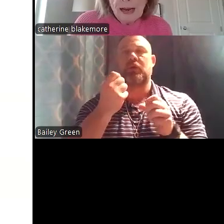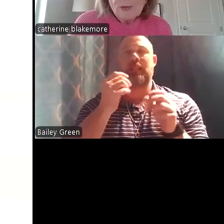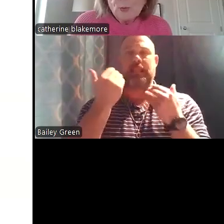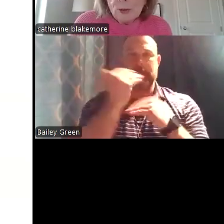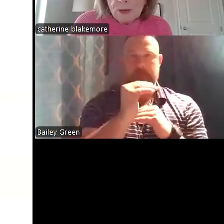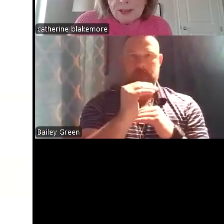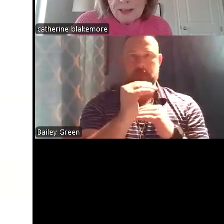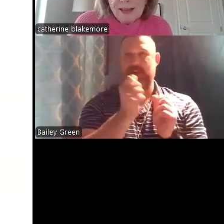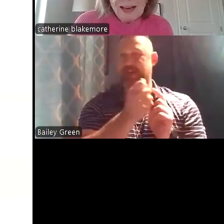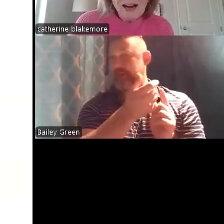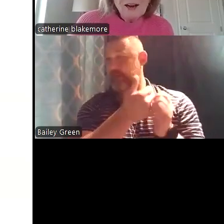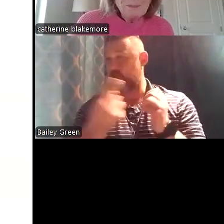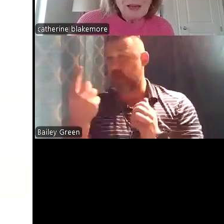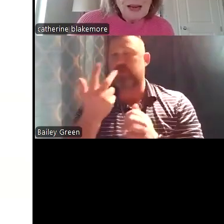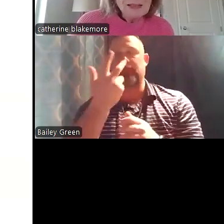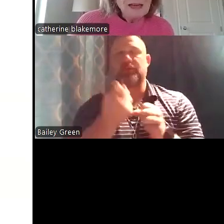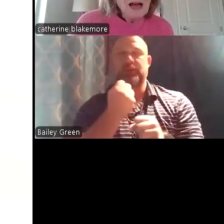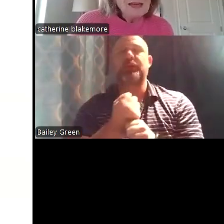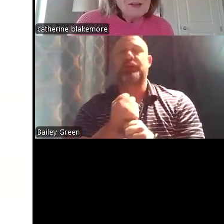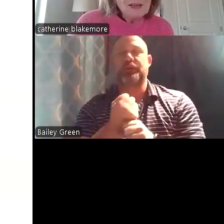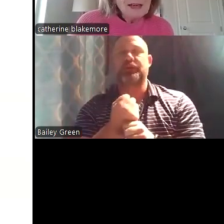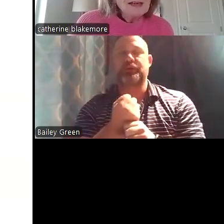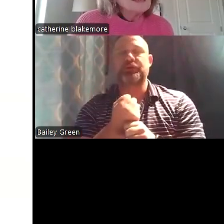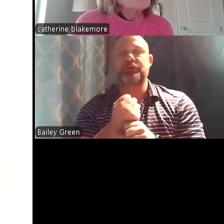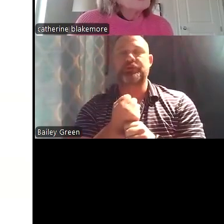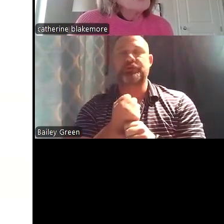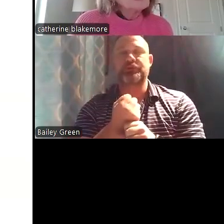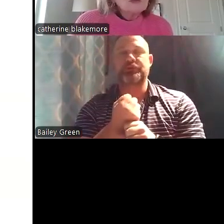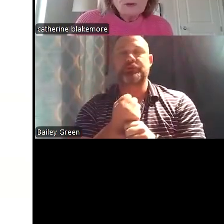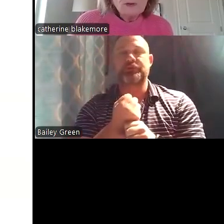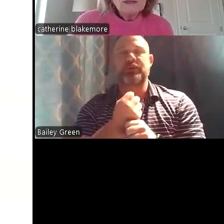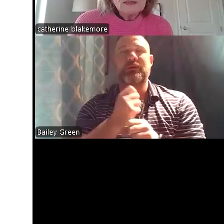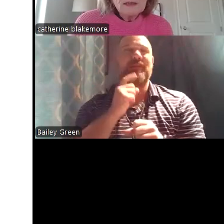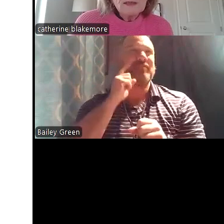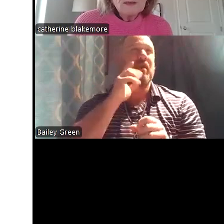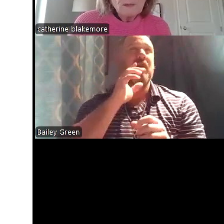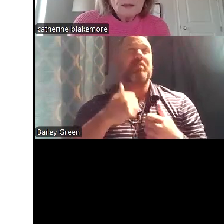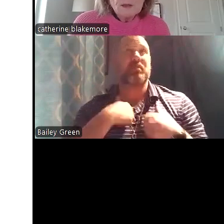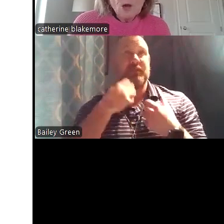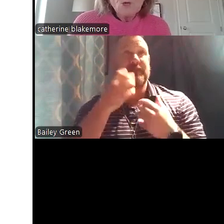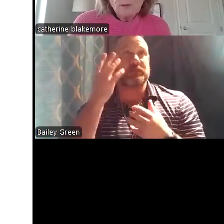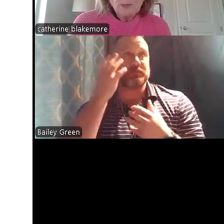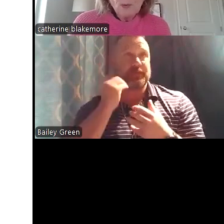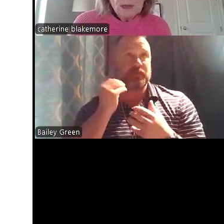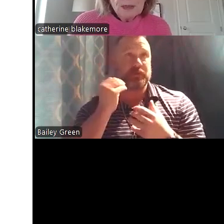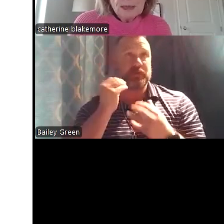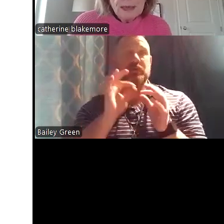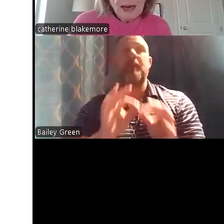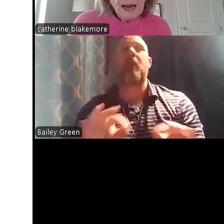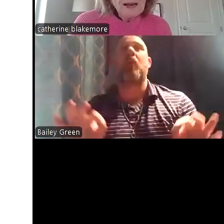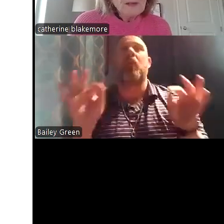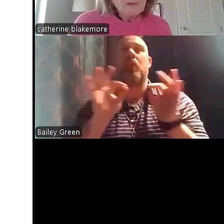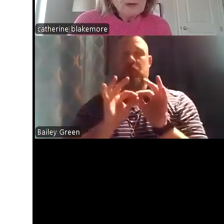committee had 3 years. And I think lived experience is so